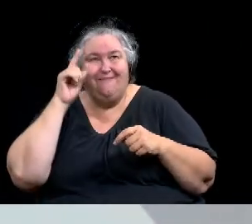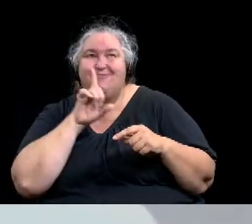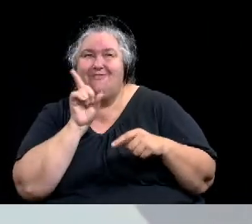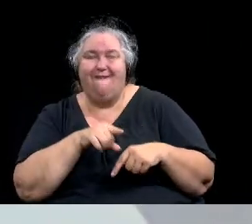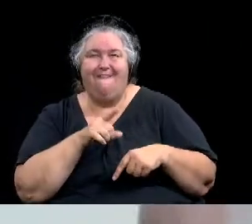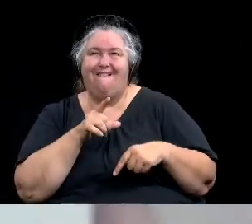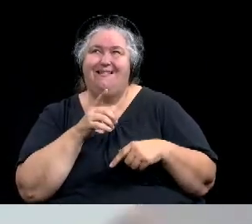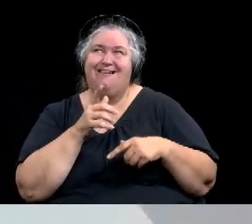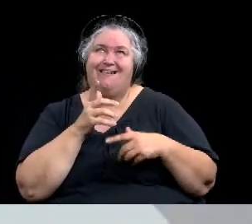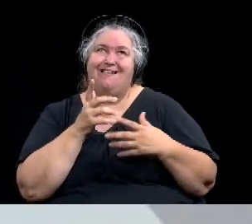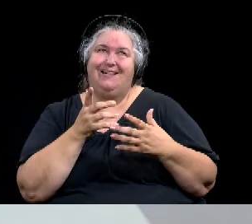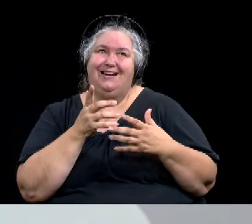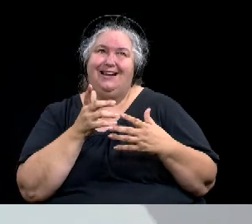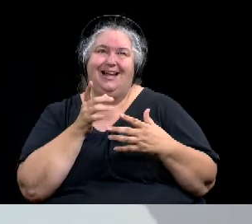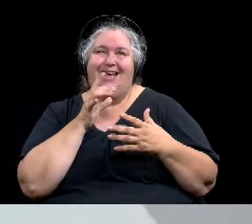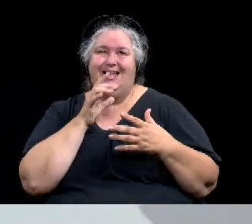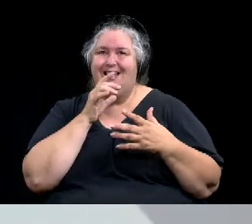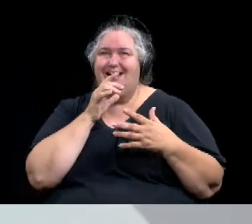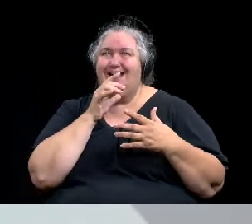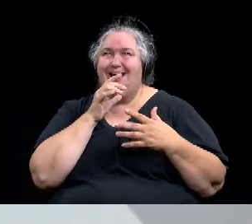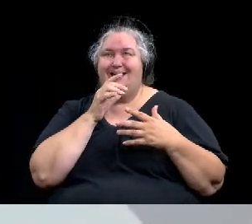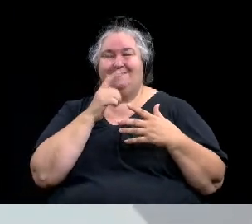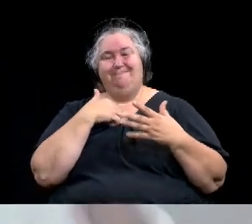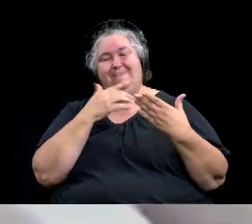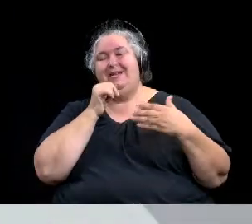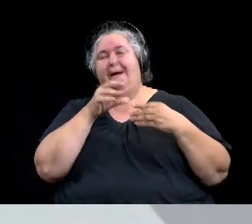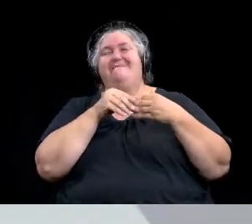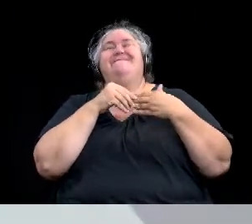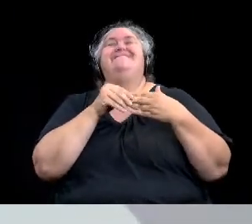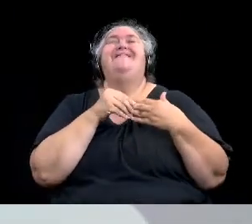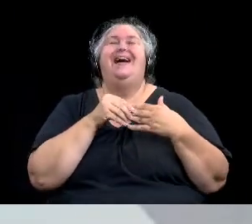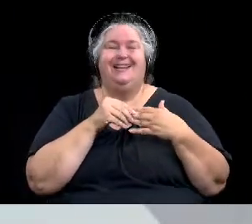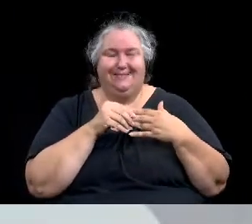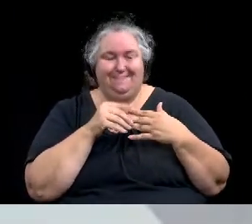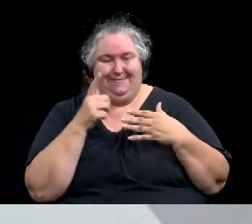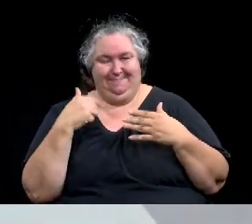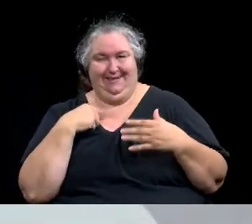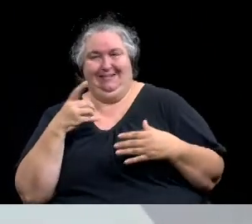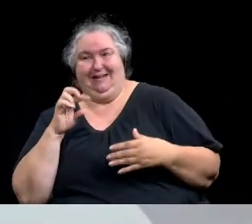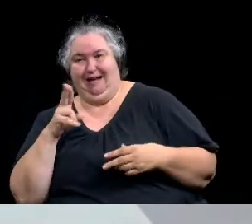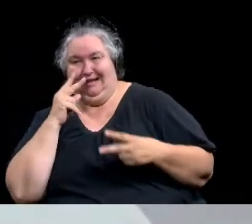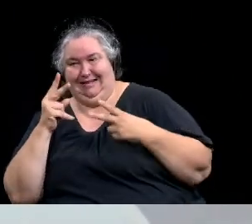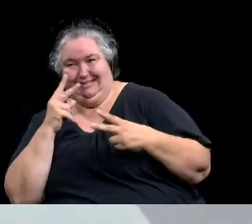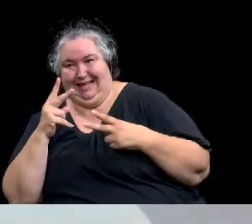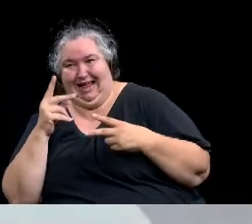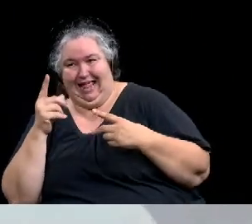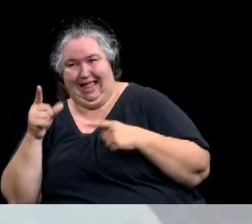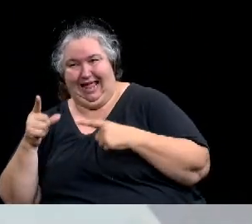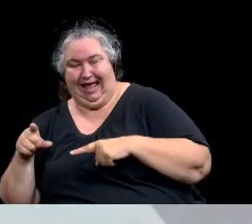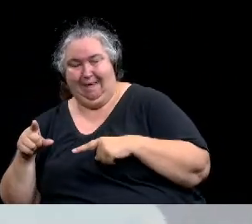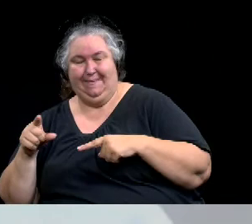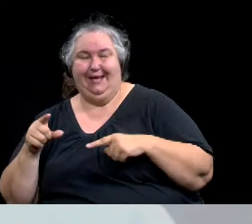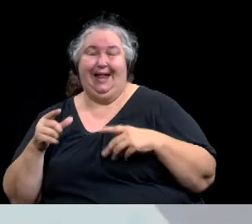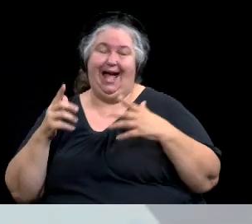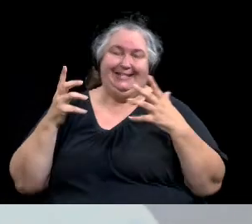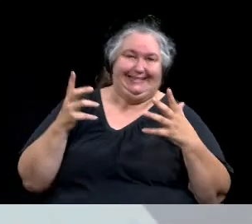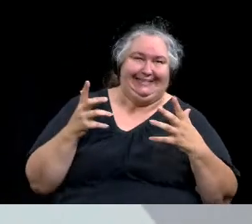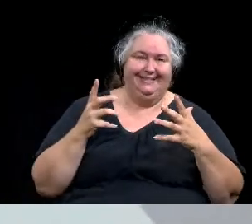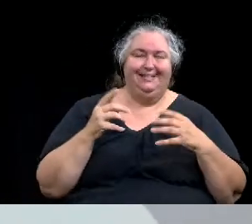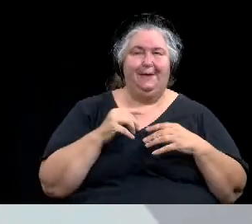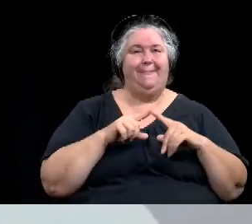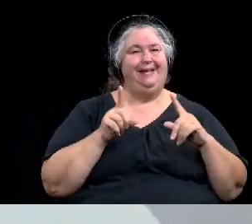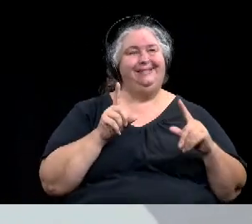sort of latitude for us to make decisions as a community, or our elected officials to make decisions on our behalf.